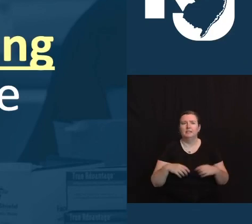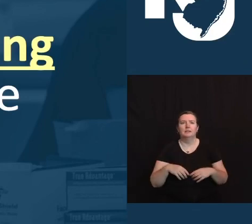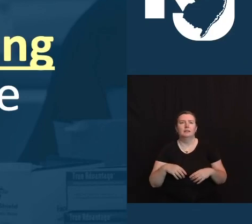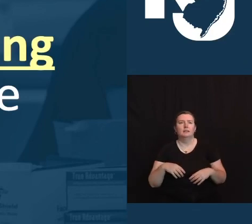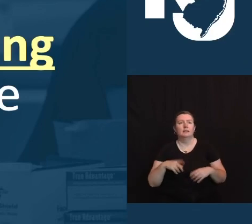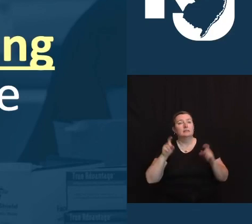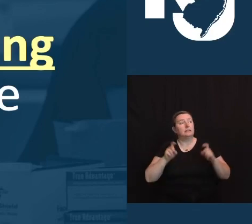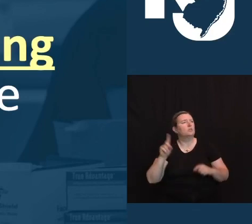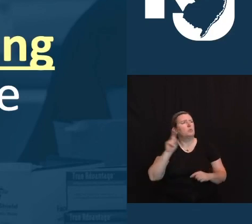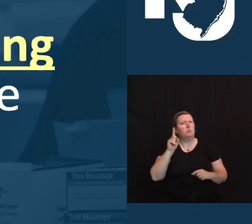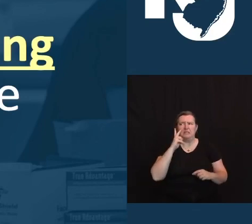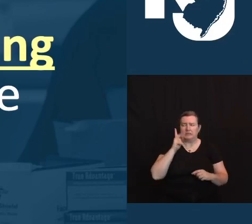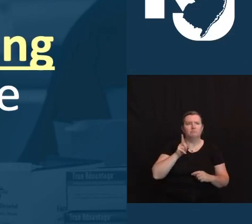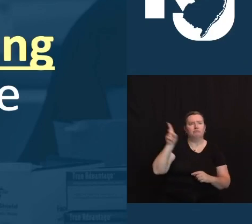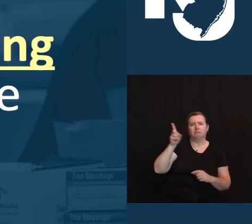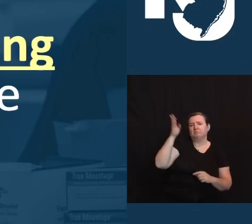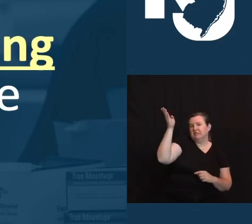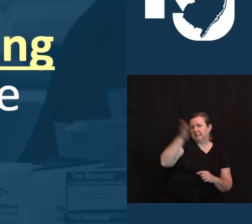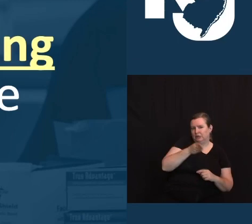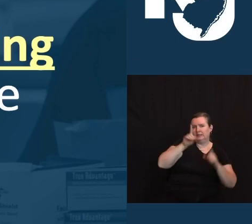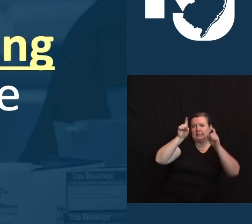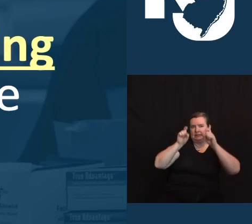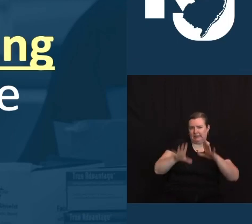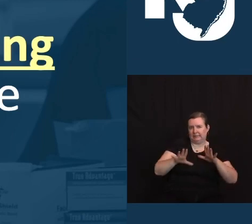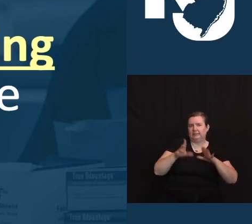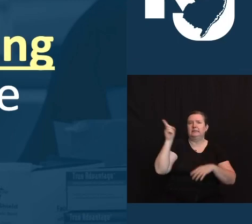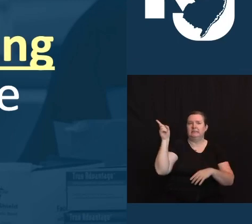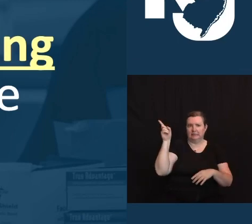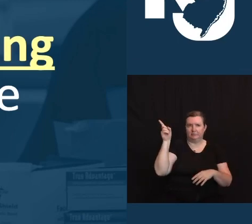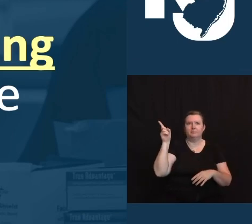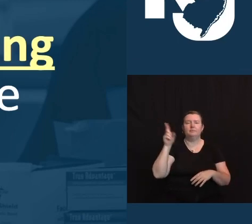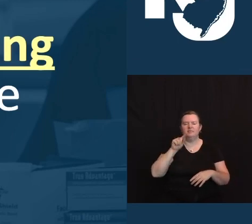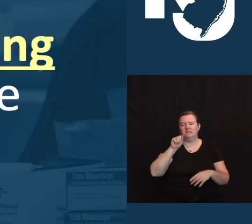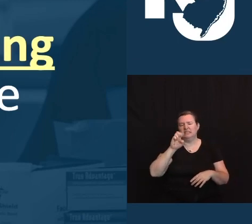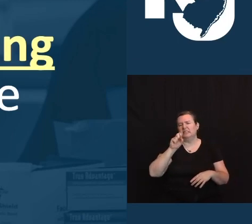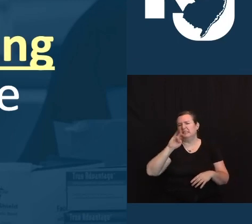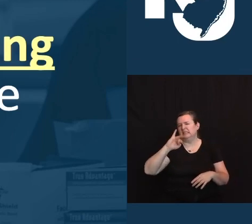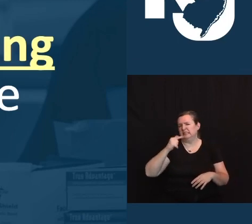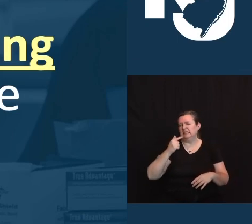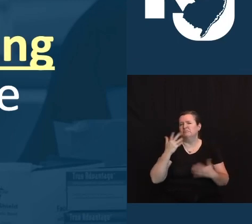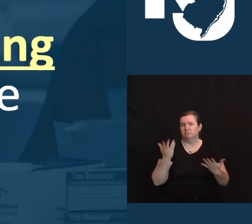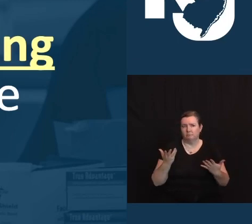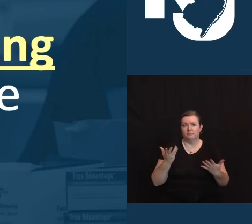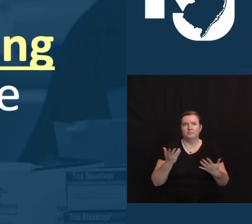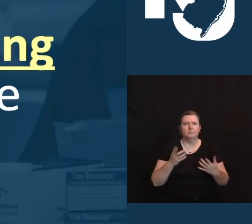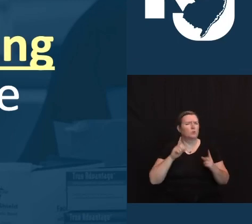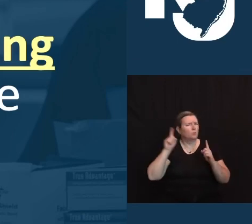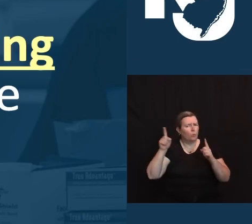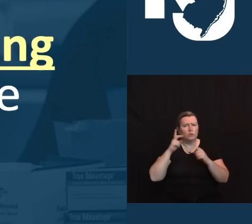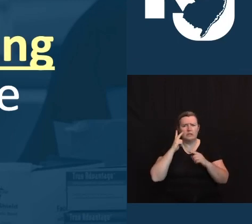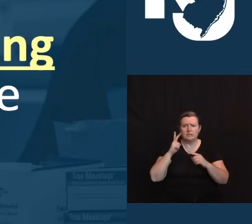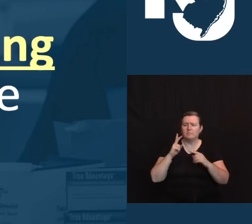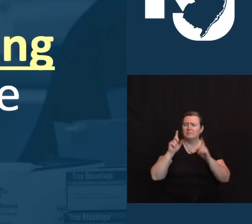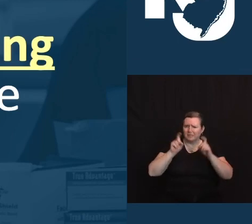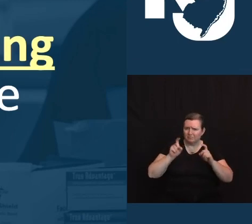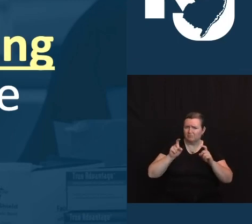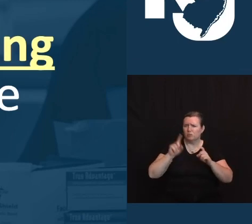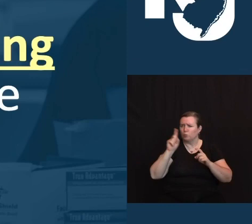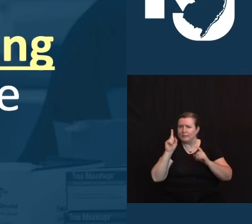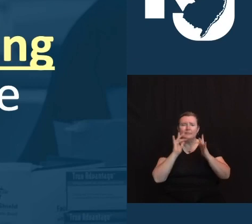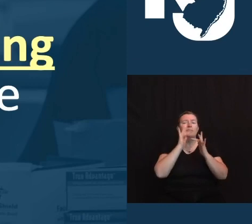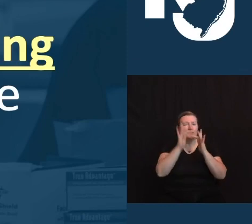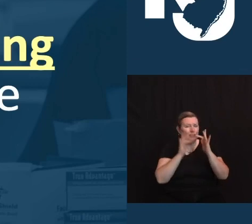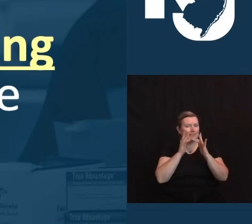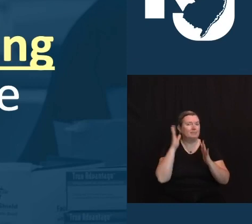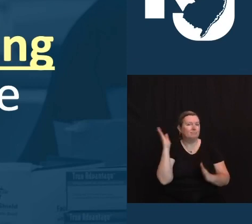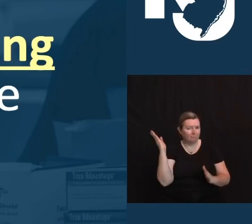covid19.nj.gov/testing, to find a testing site nearest to you, then go out and get tested. As we've said before, getting tested gives you peace